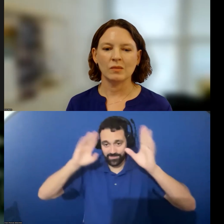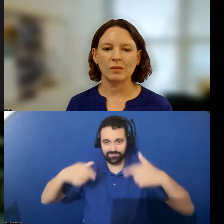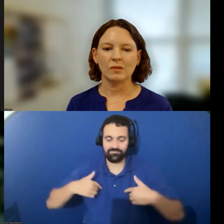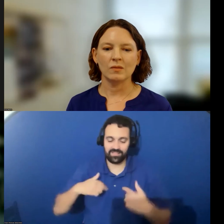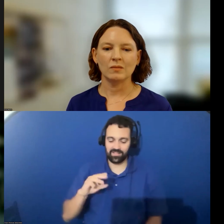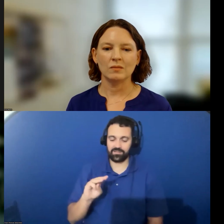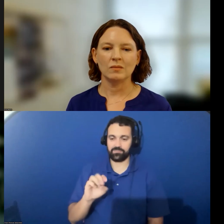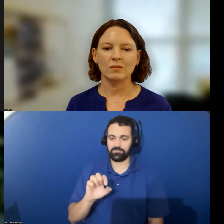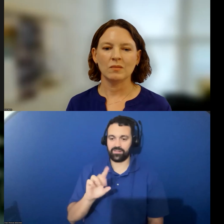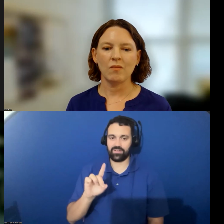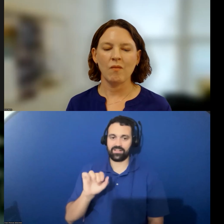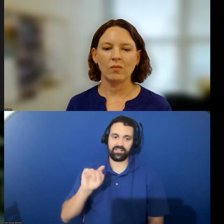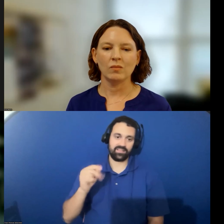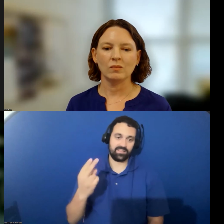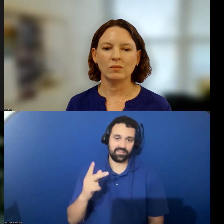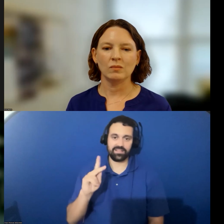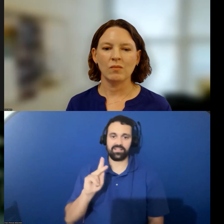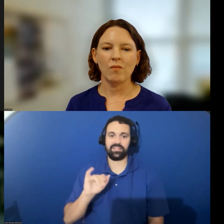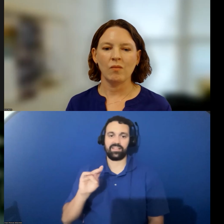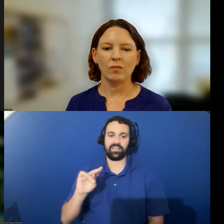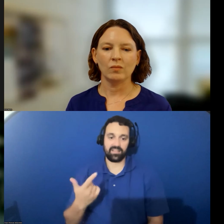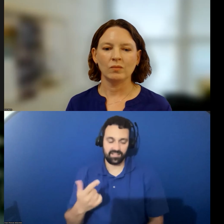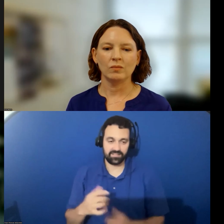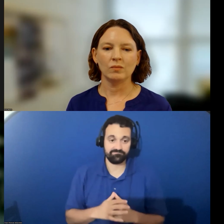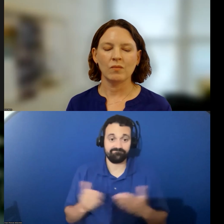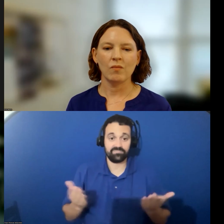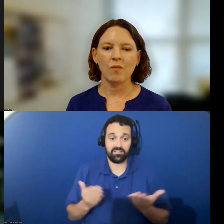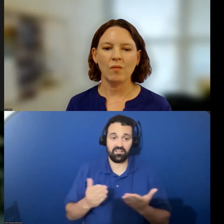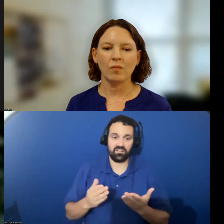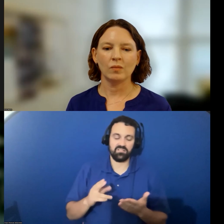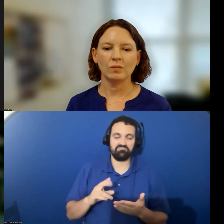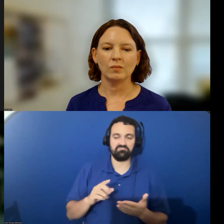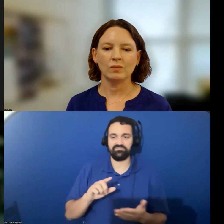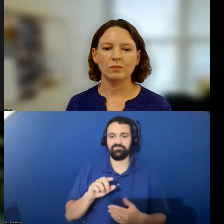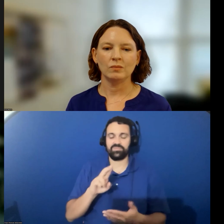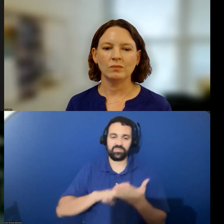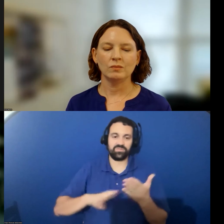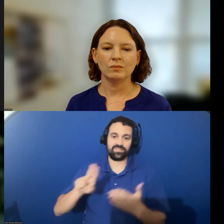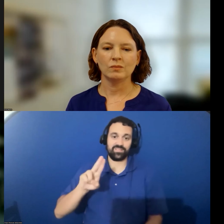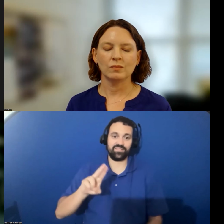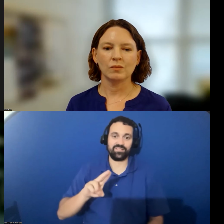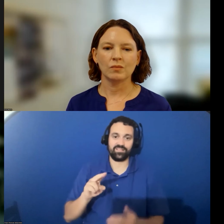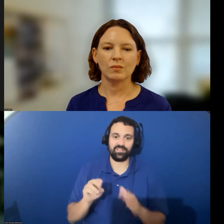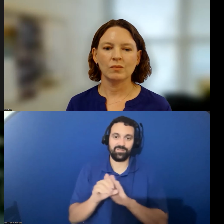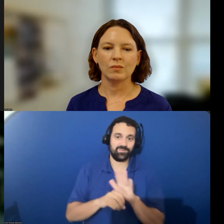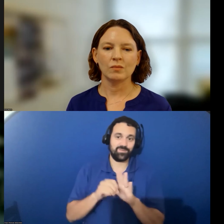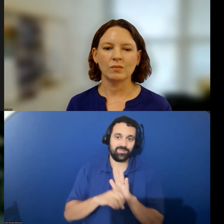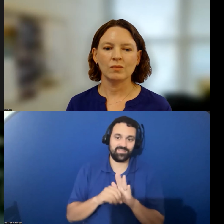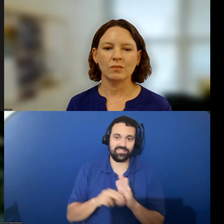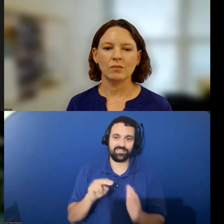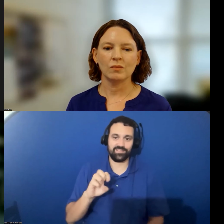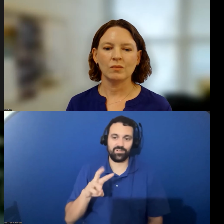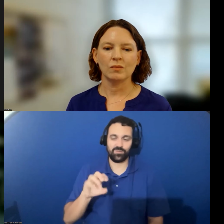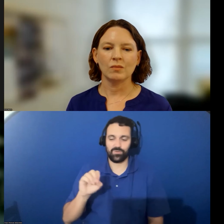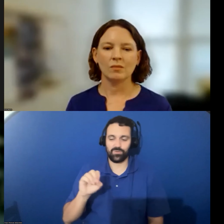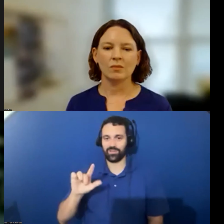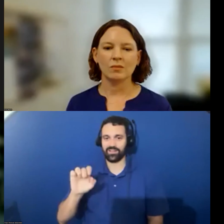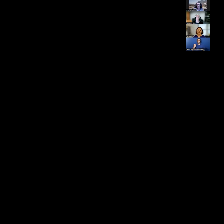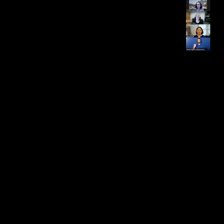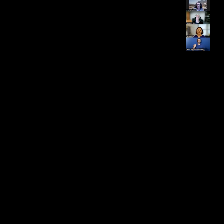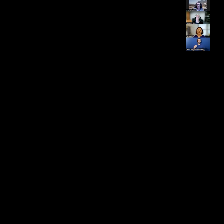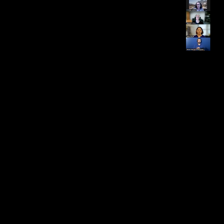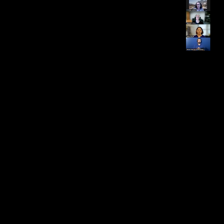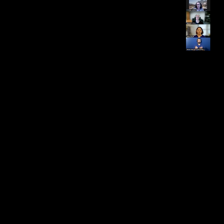for Teaching Innovation here at the University of New Orleans. And I am going to be talking to y'all